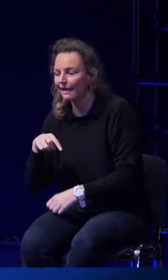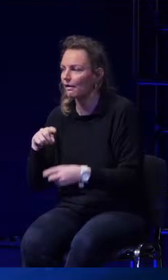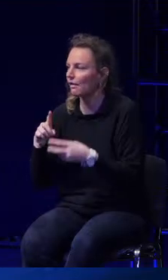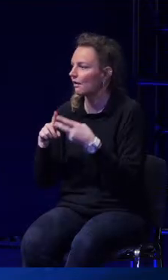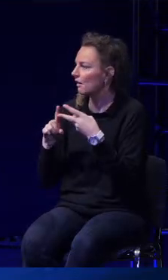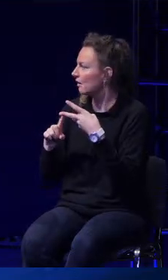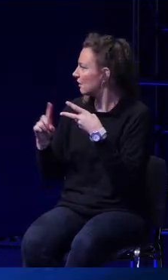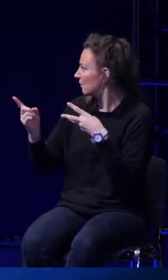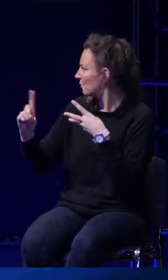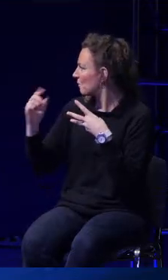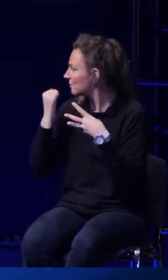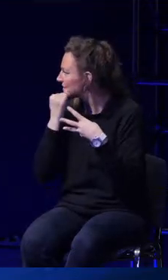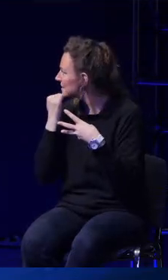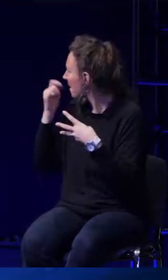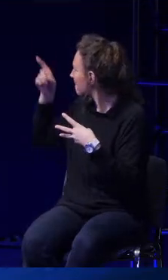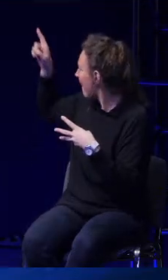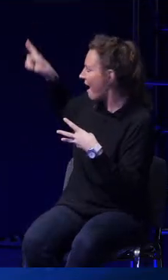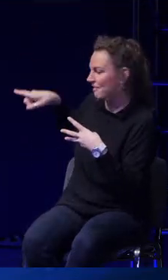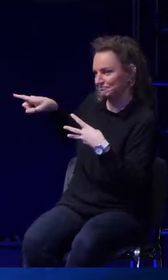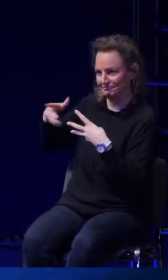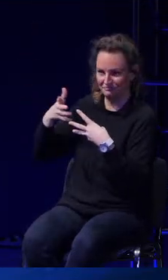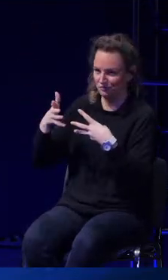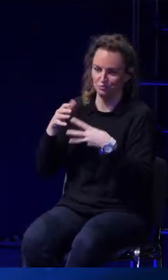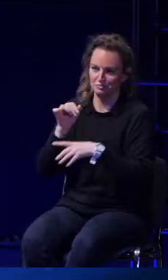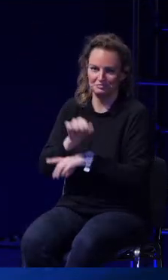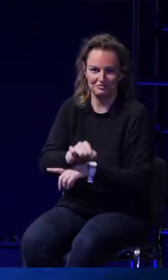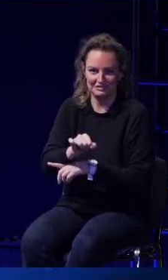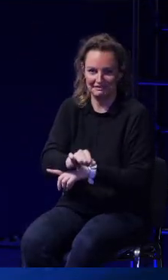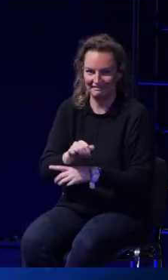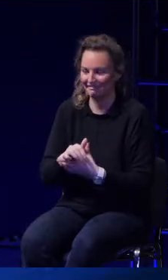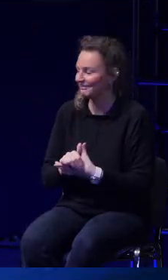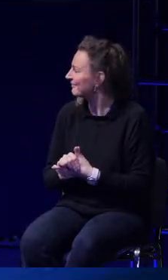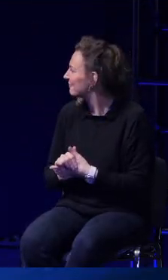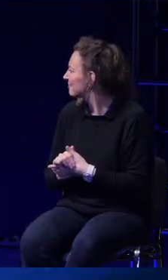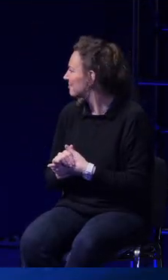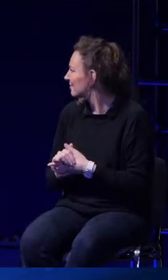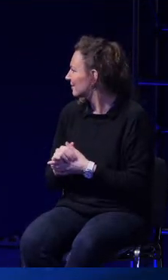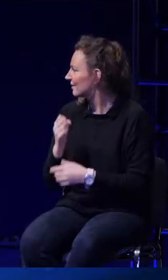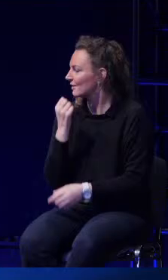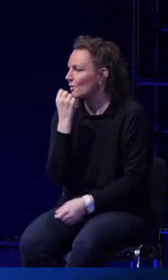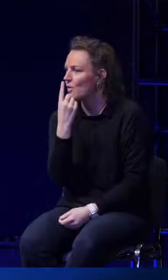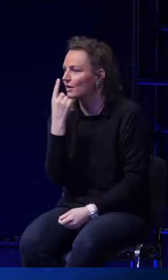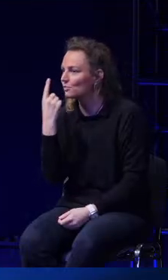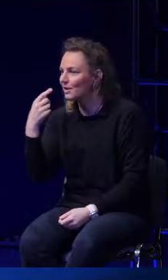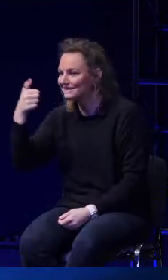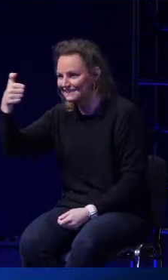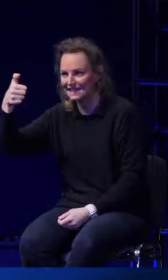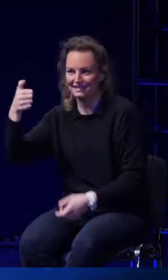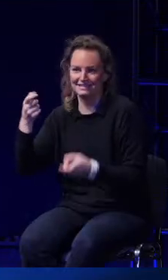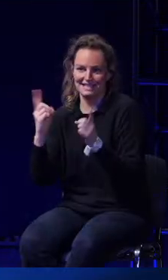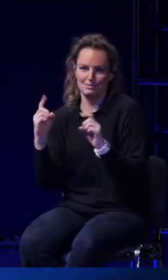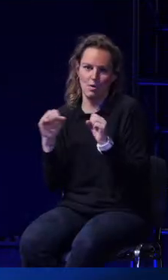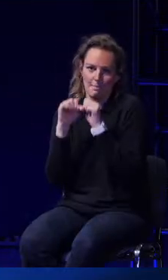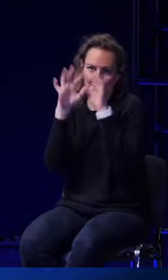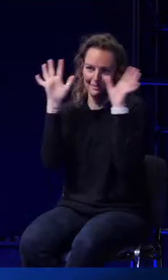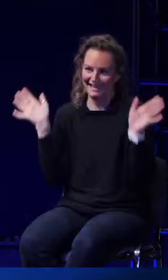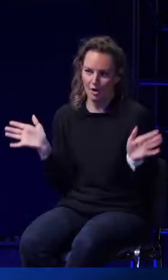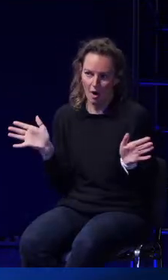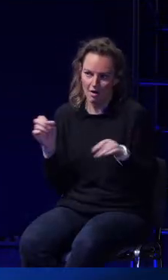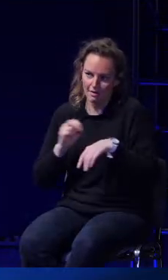that? I'm just kidding. And 116. What was that? 116, peacock blue. Yeah, there you go, peacock blue,